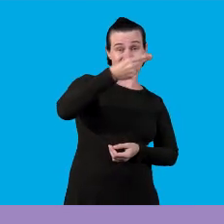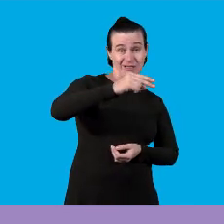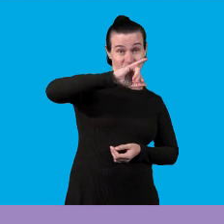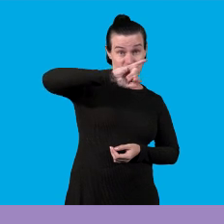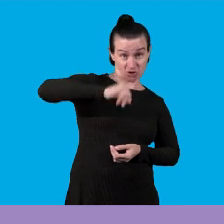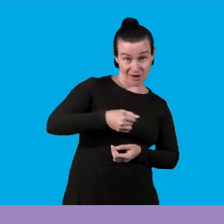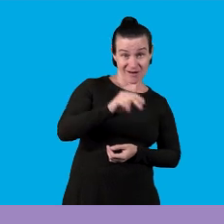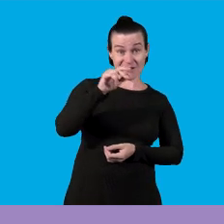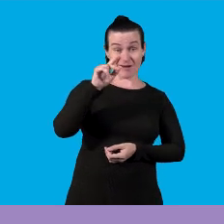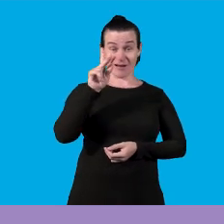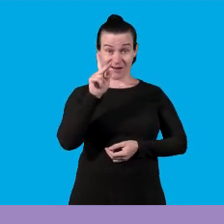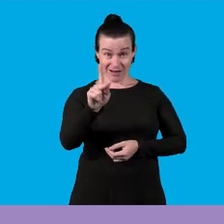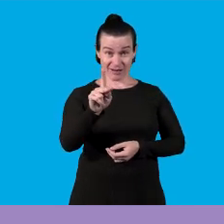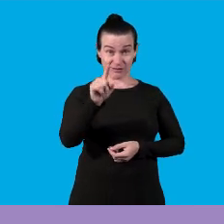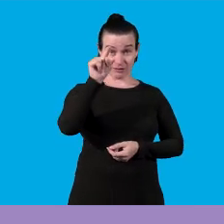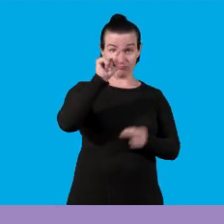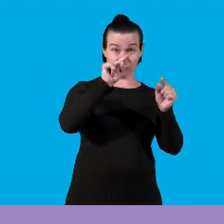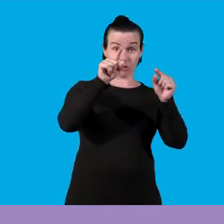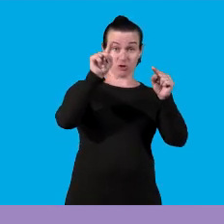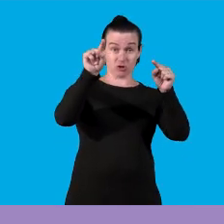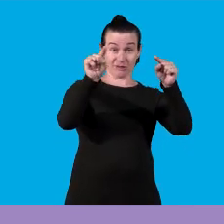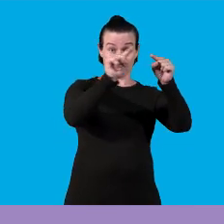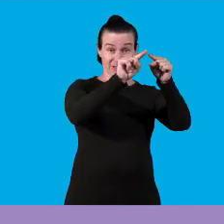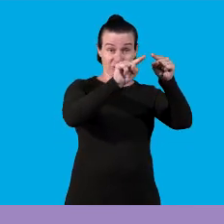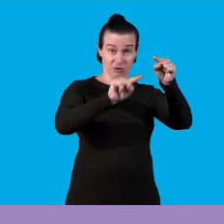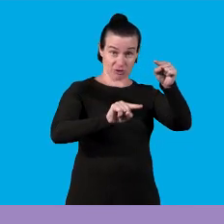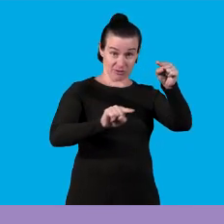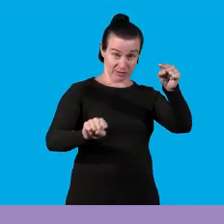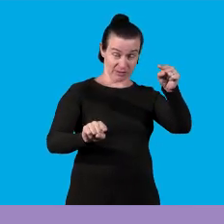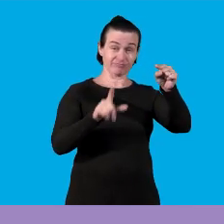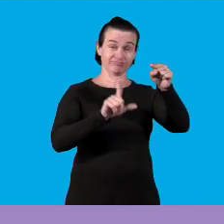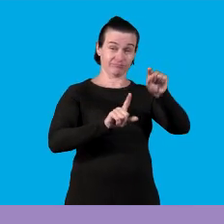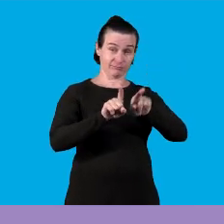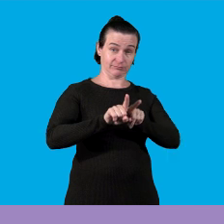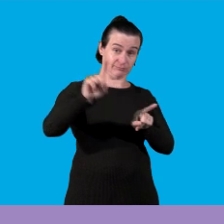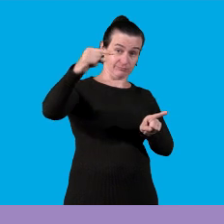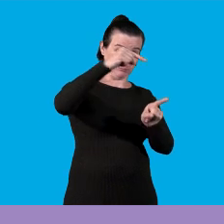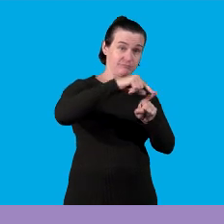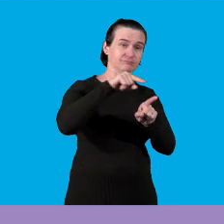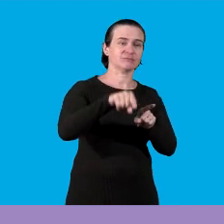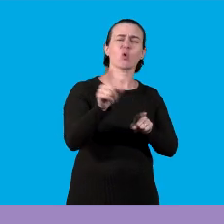GHJK, and what type of quadrilateral is that? That is a trapezium.